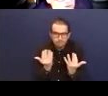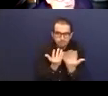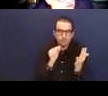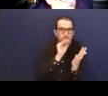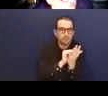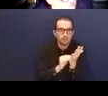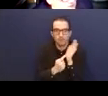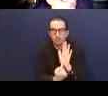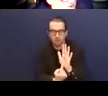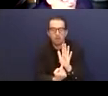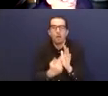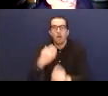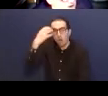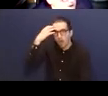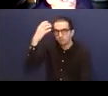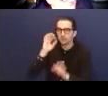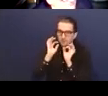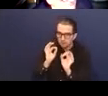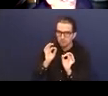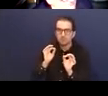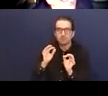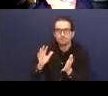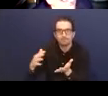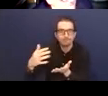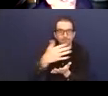Maybe she's left us temporarily. Sarah?